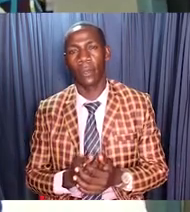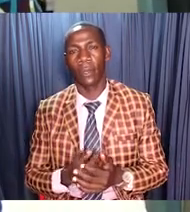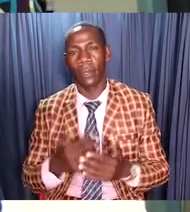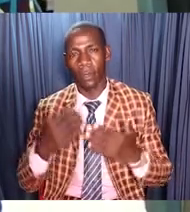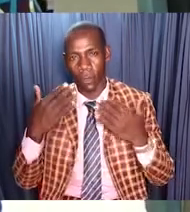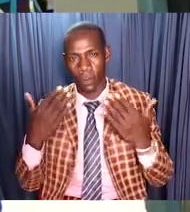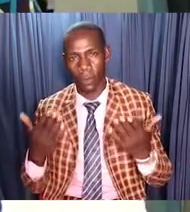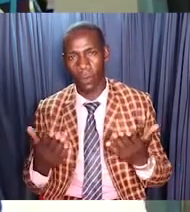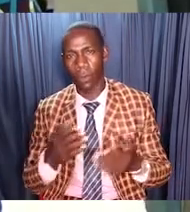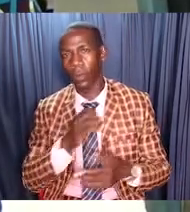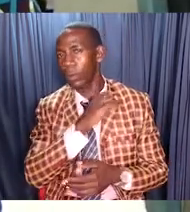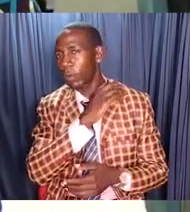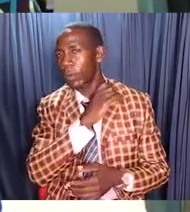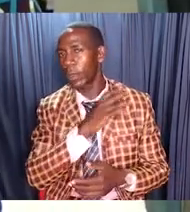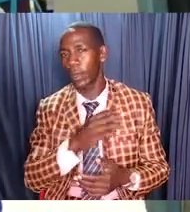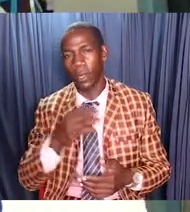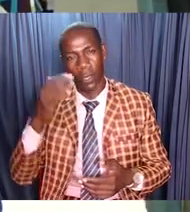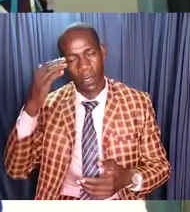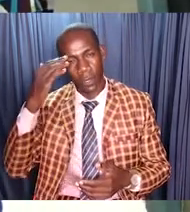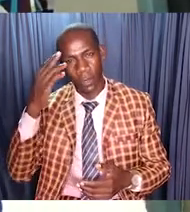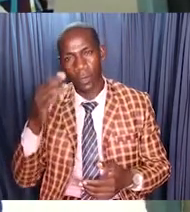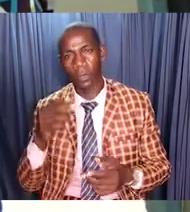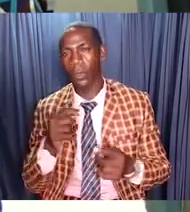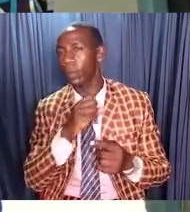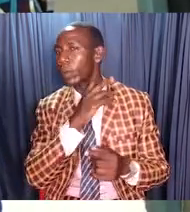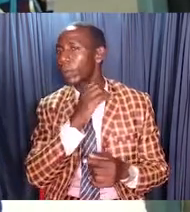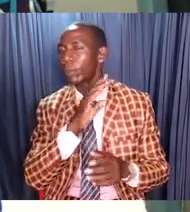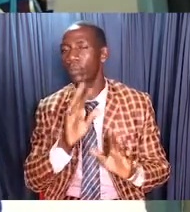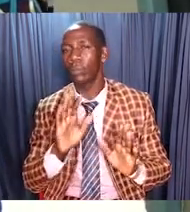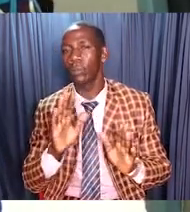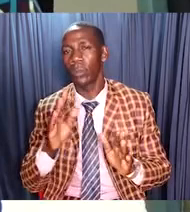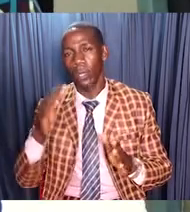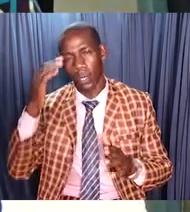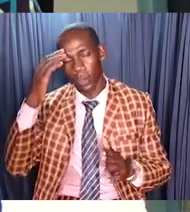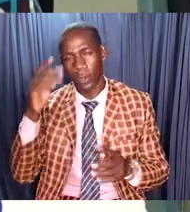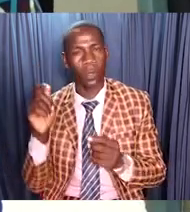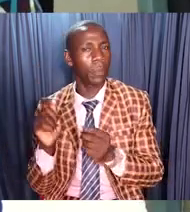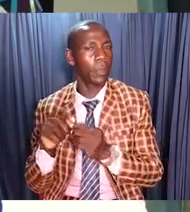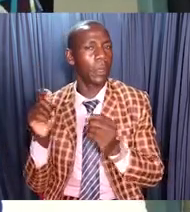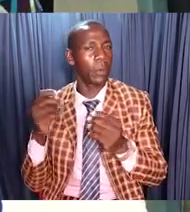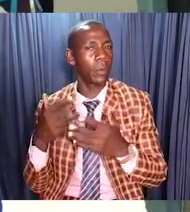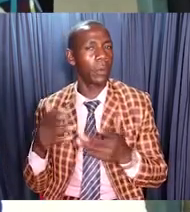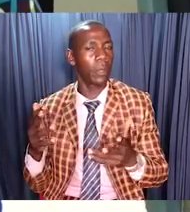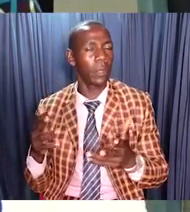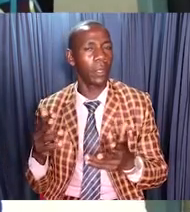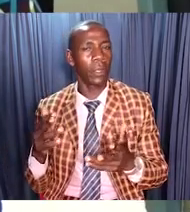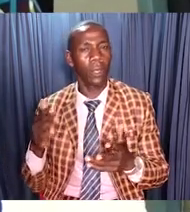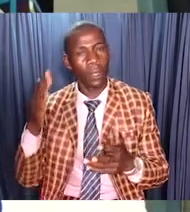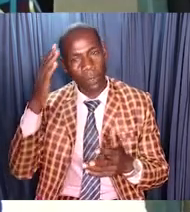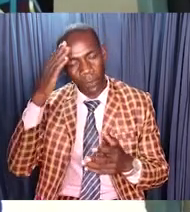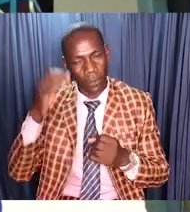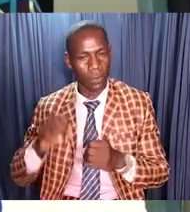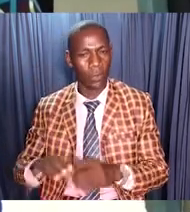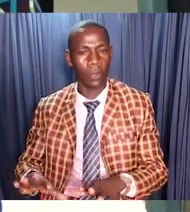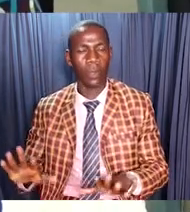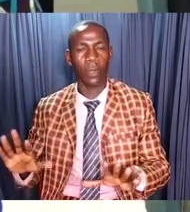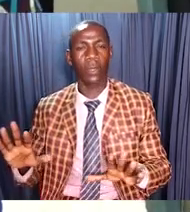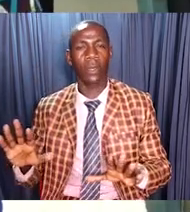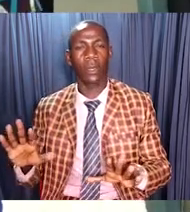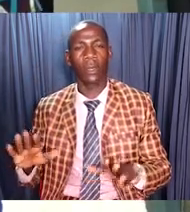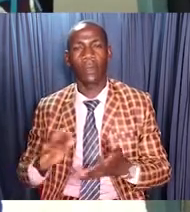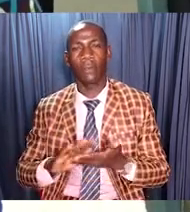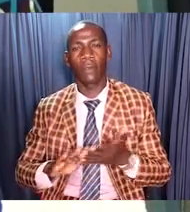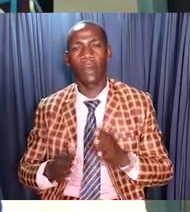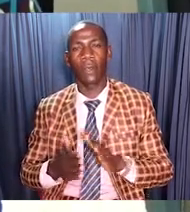hajui neno kunungunika. Because he doesn't know anything to do mama. He doesn't know blame. Hajui neno uchungu. He doesn't know bitterness. Ajualo ni kuachilia. What he knows is letting it go.